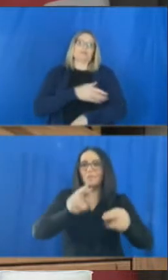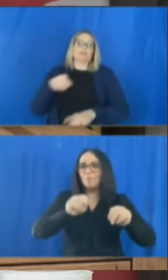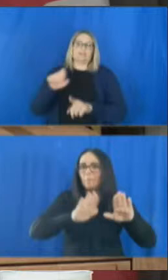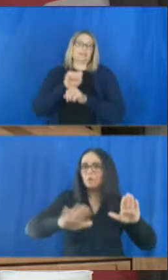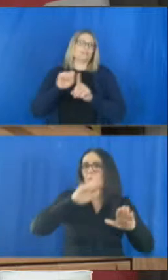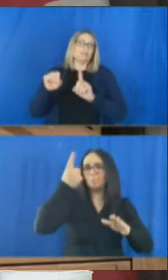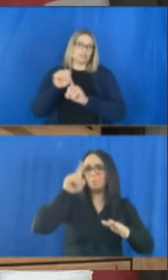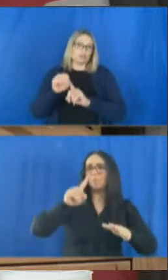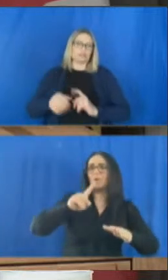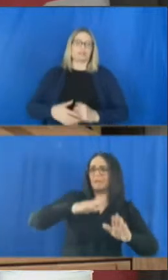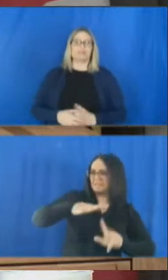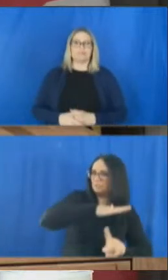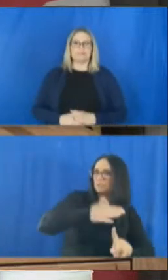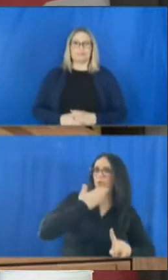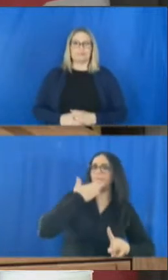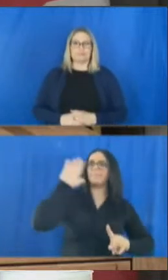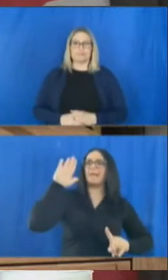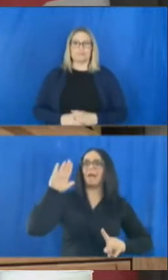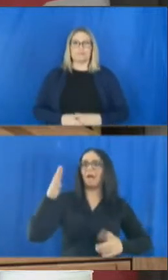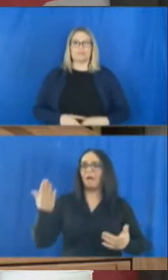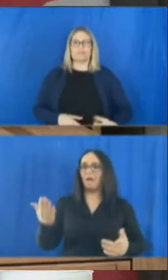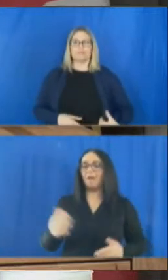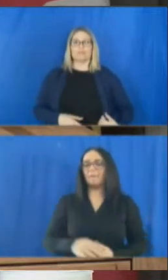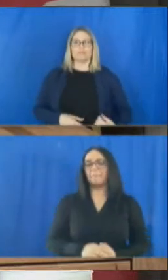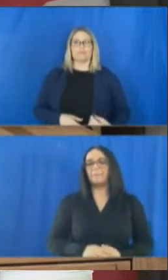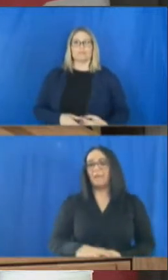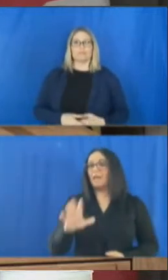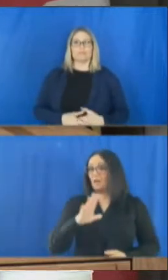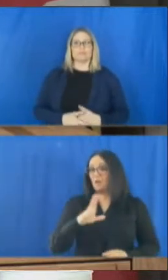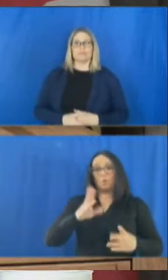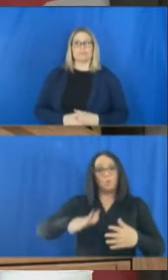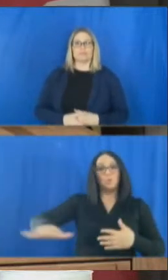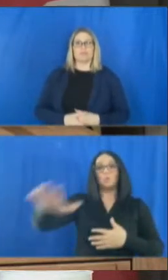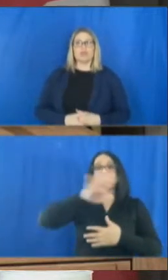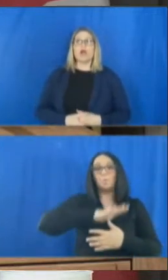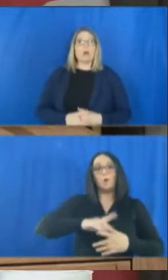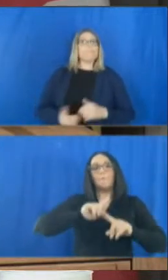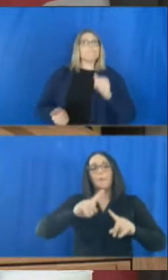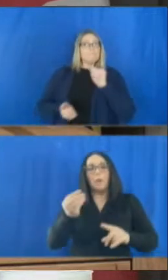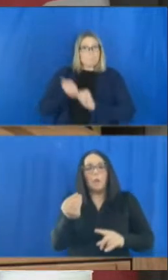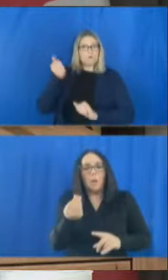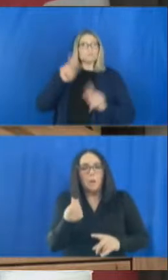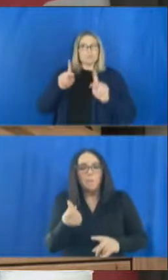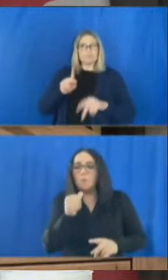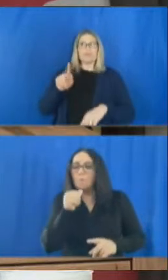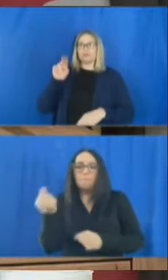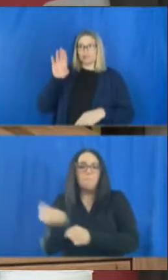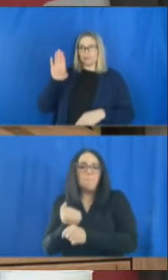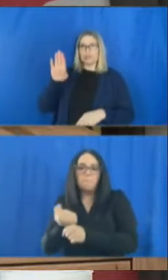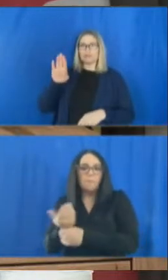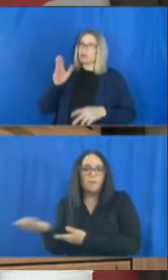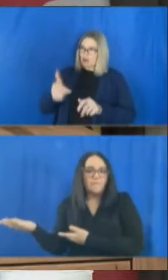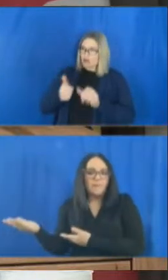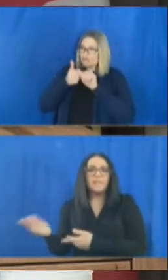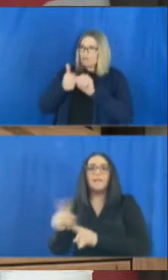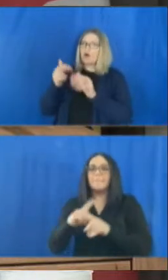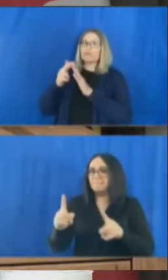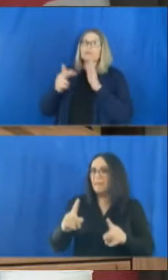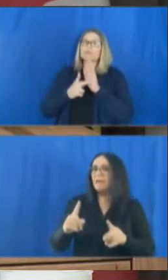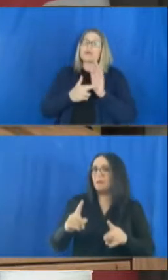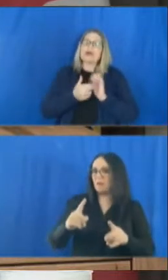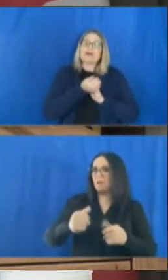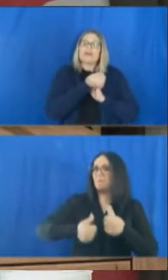province. With your continued assistance, we will be able to continue on the path we are